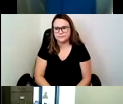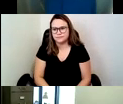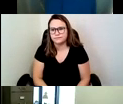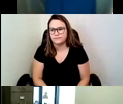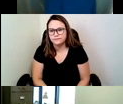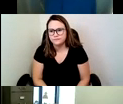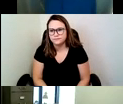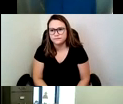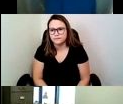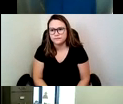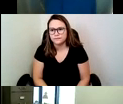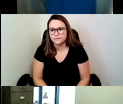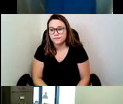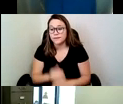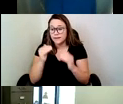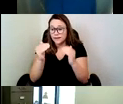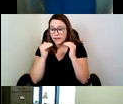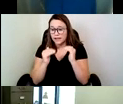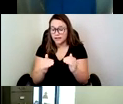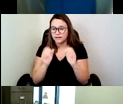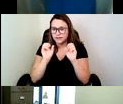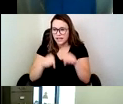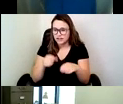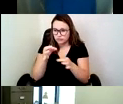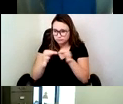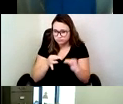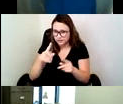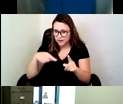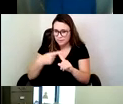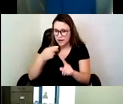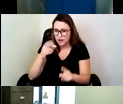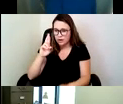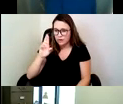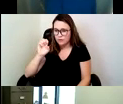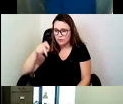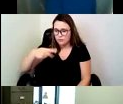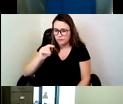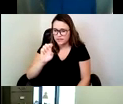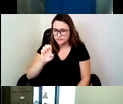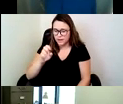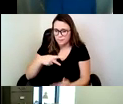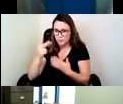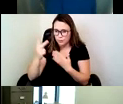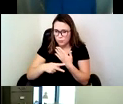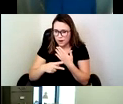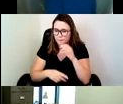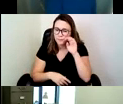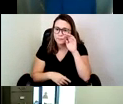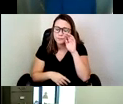And can you explain more about the respite program? The respite program is